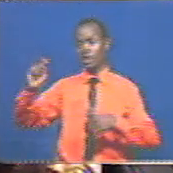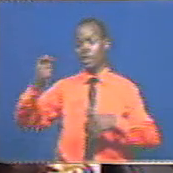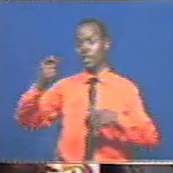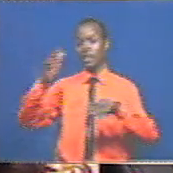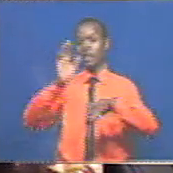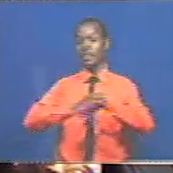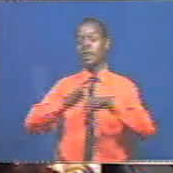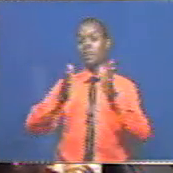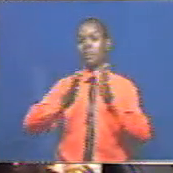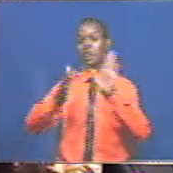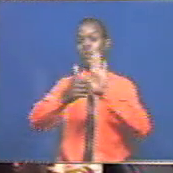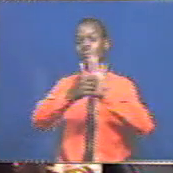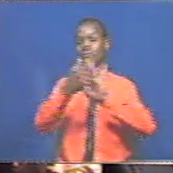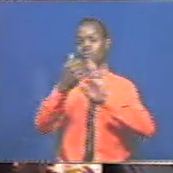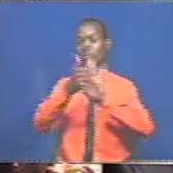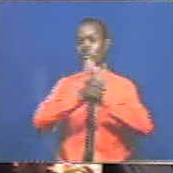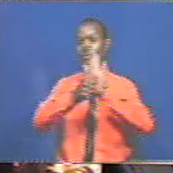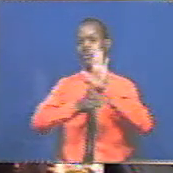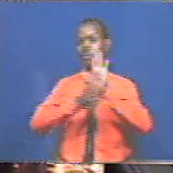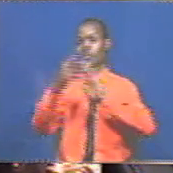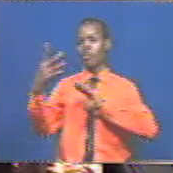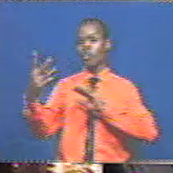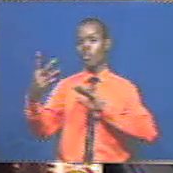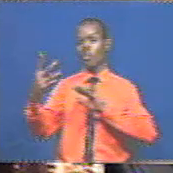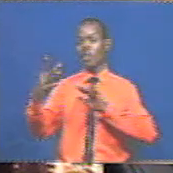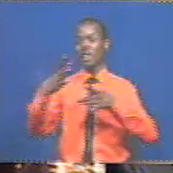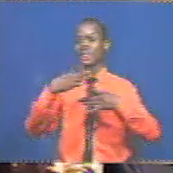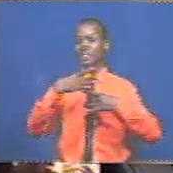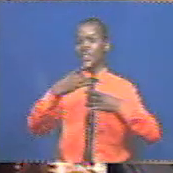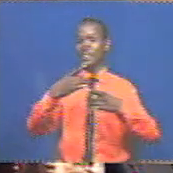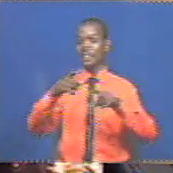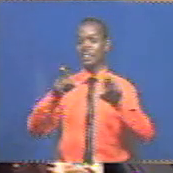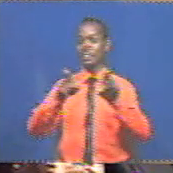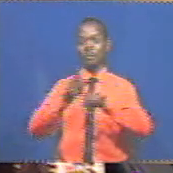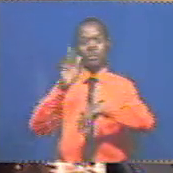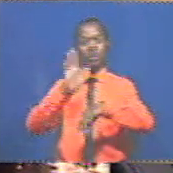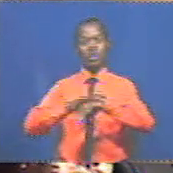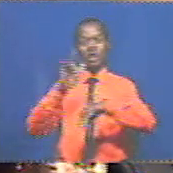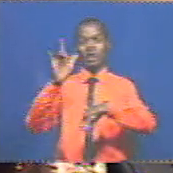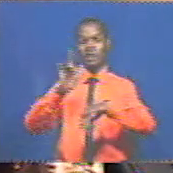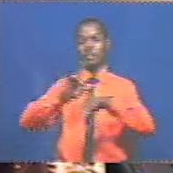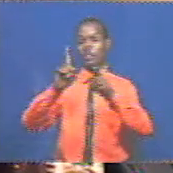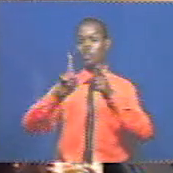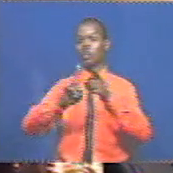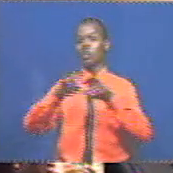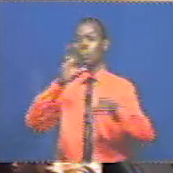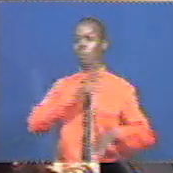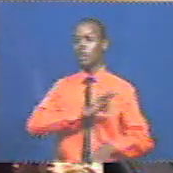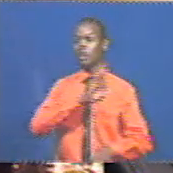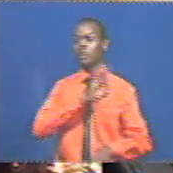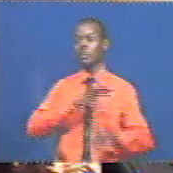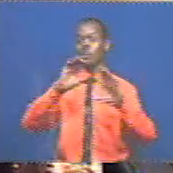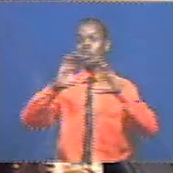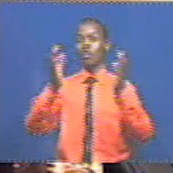so it would be a very interesting and a very great impact to inhibit that in the world